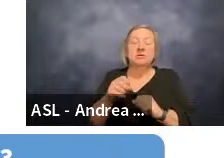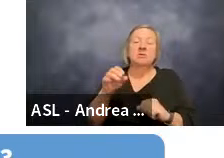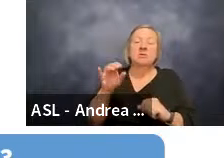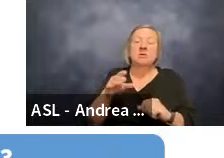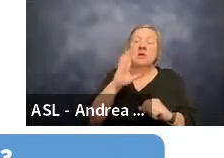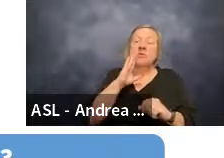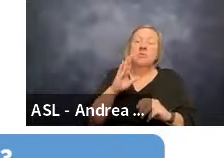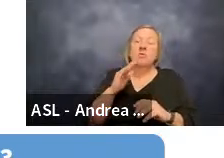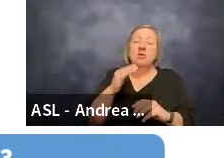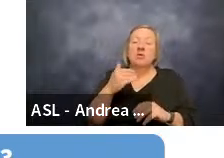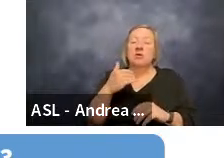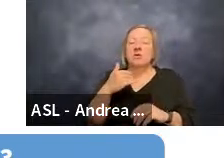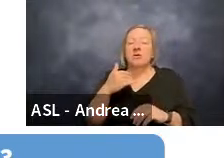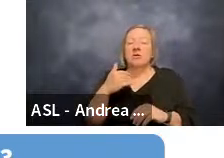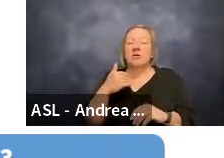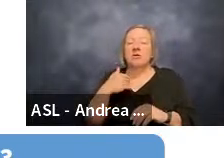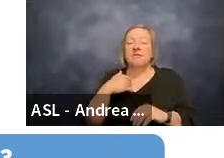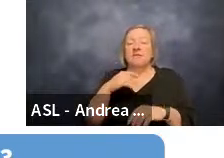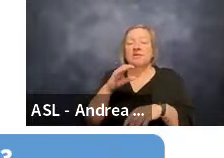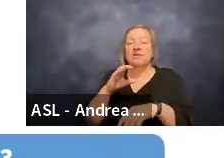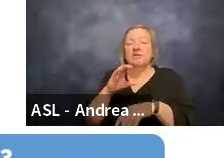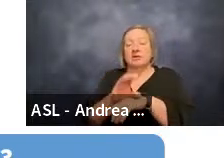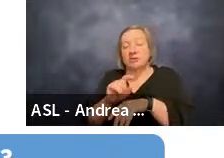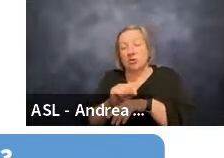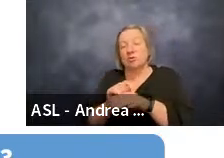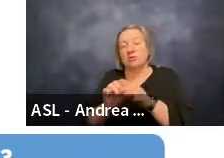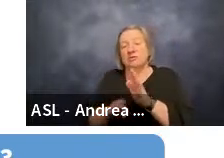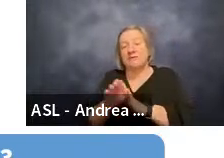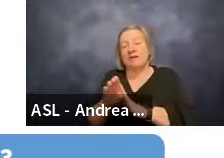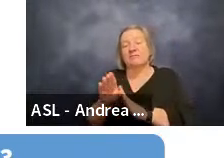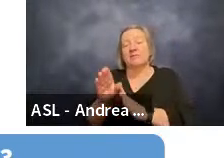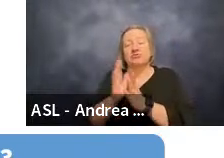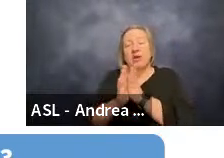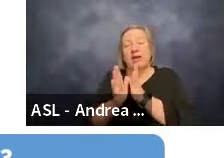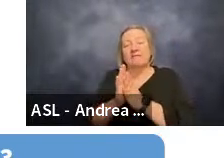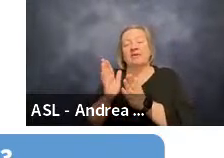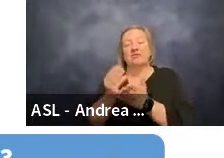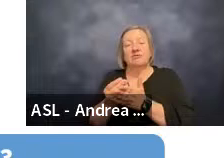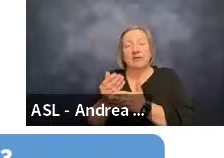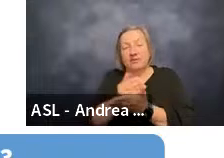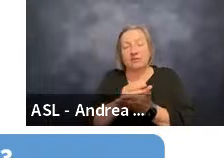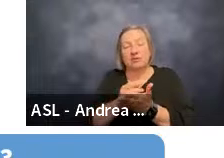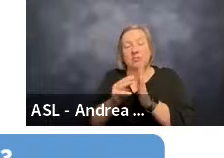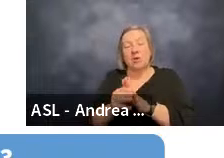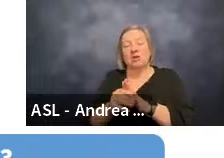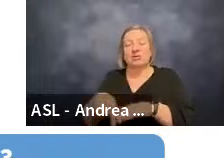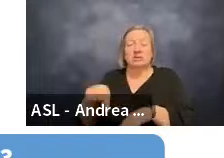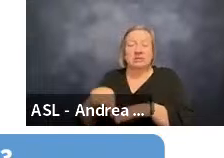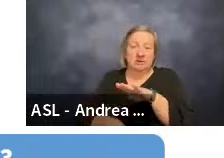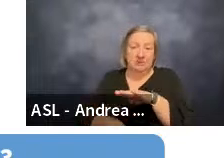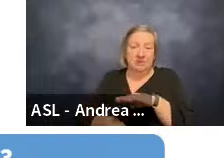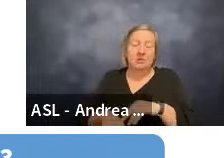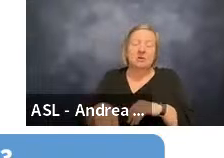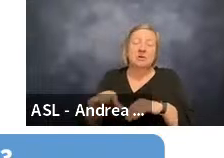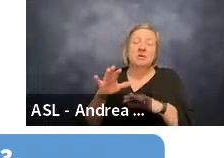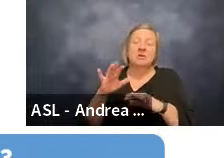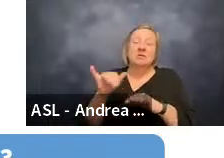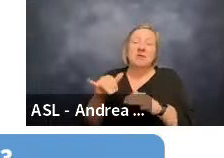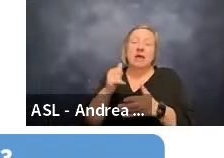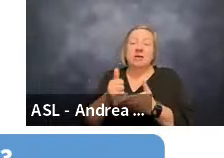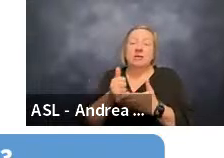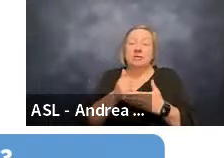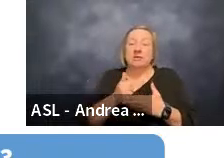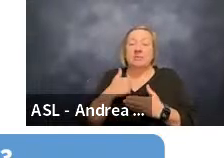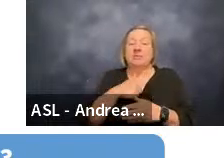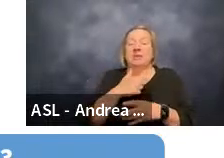have a consultant develop a traffic and revenue model and do really in-depth. This is really to get to the point of being able